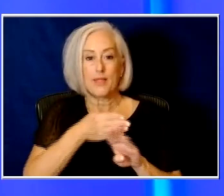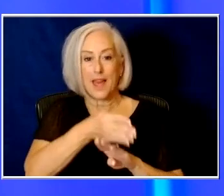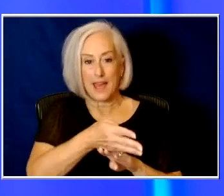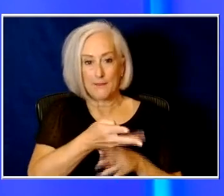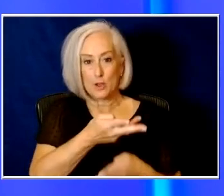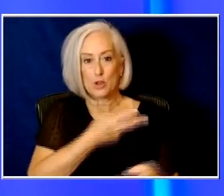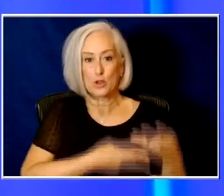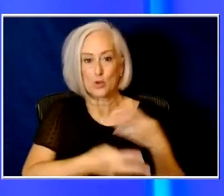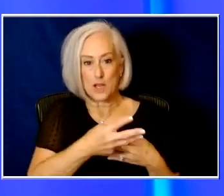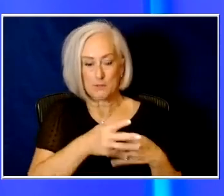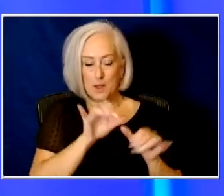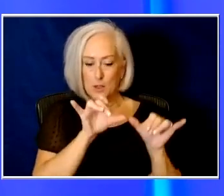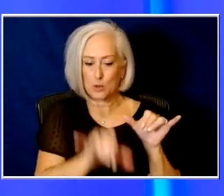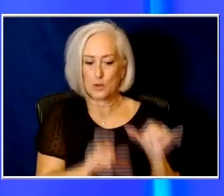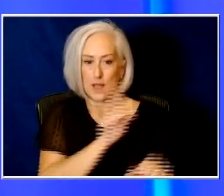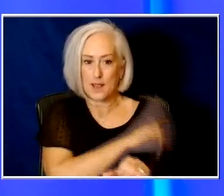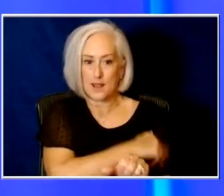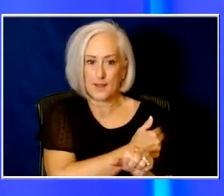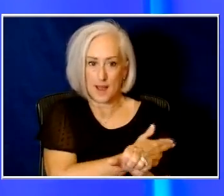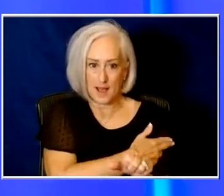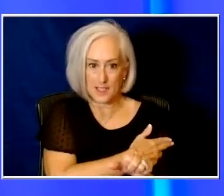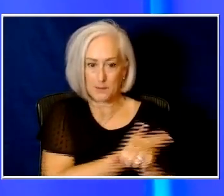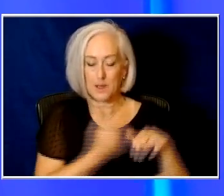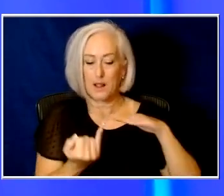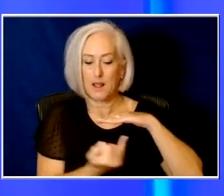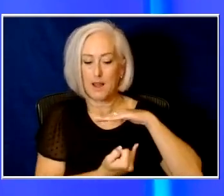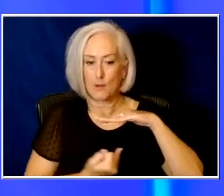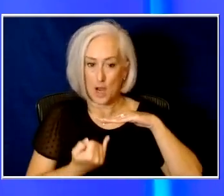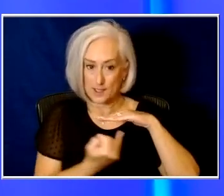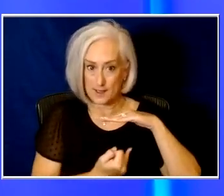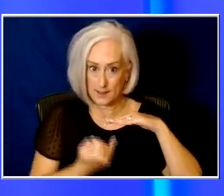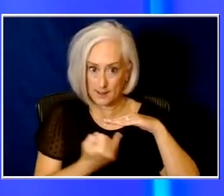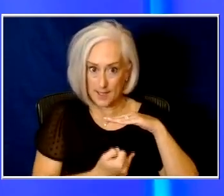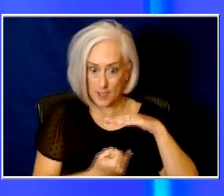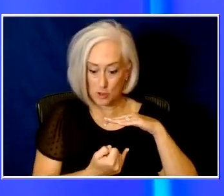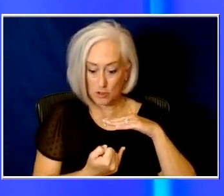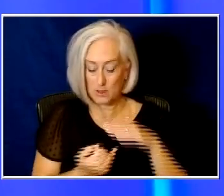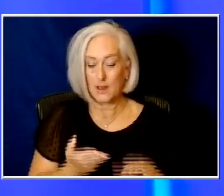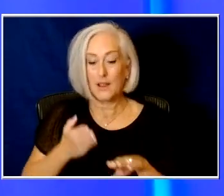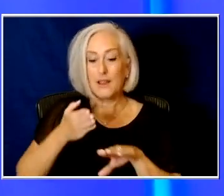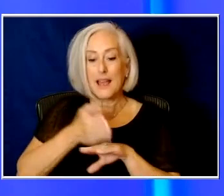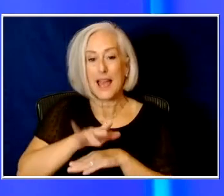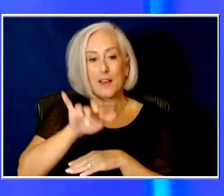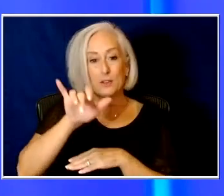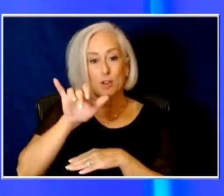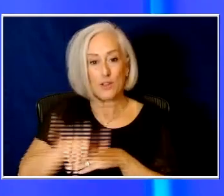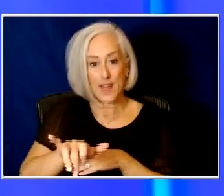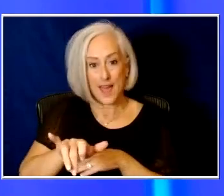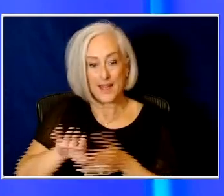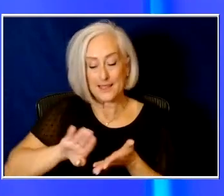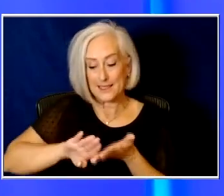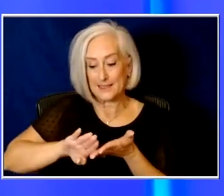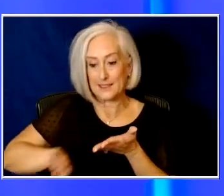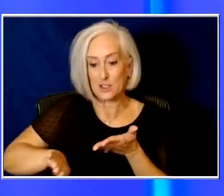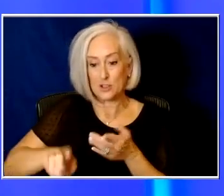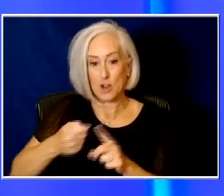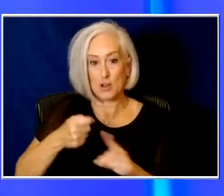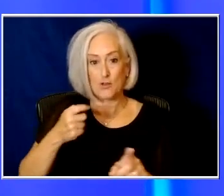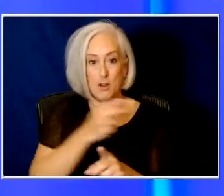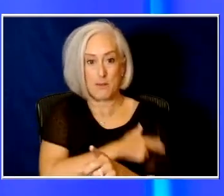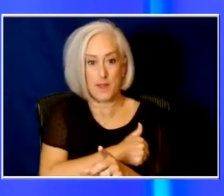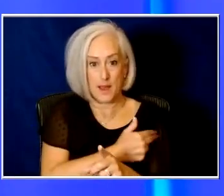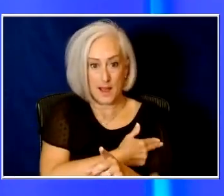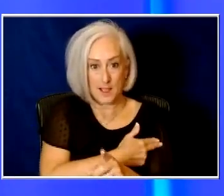in the hospital, and they're quite in isolation then. But subsequently after the person discharged from the hospital, then about the first 100